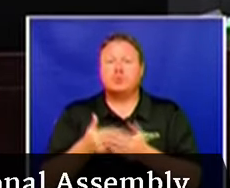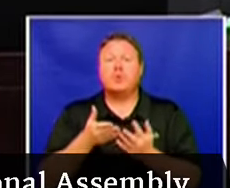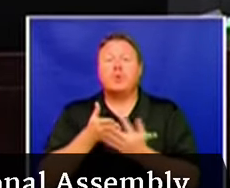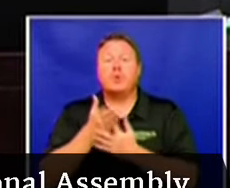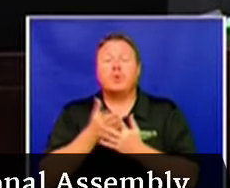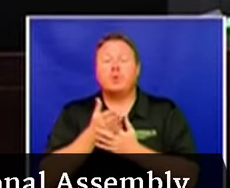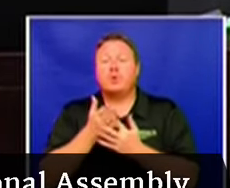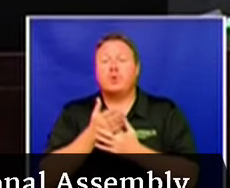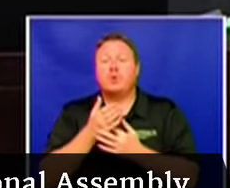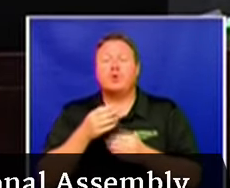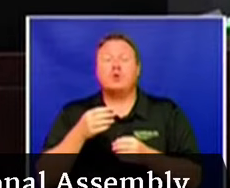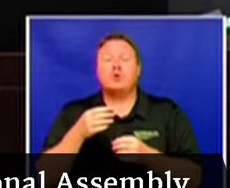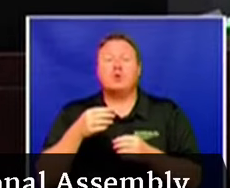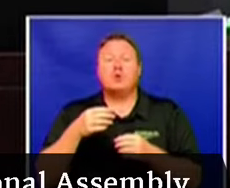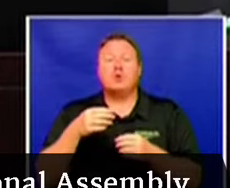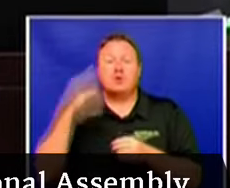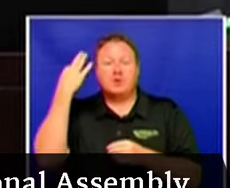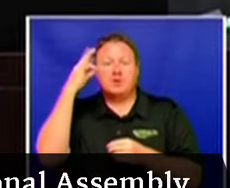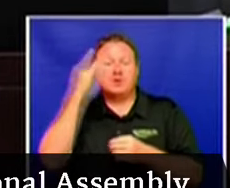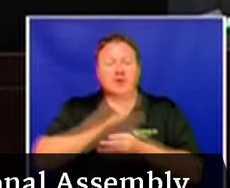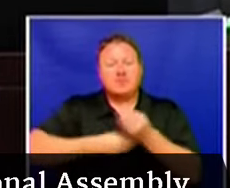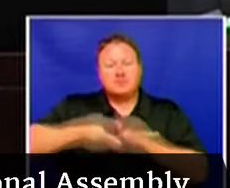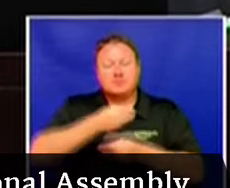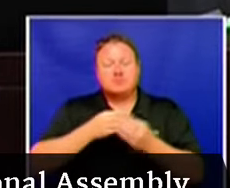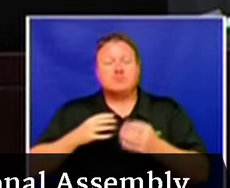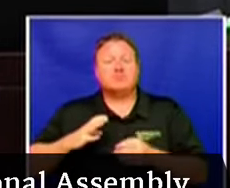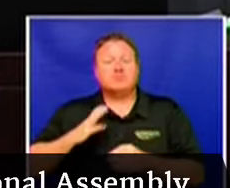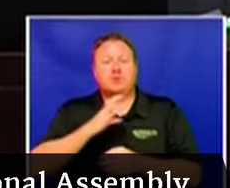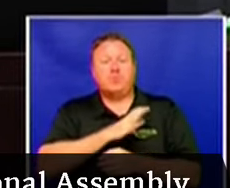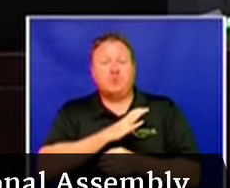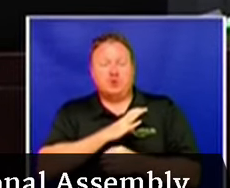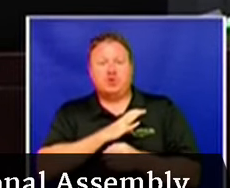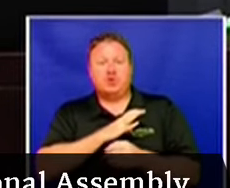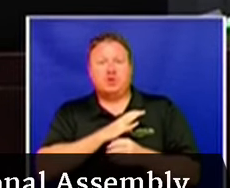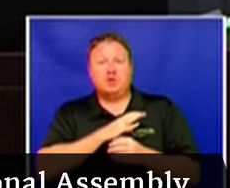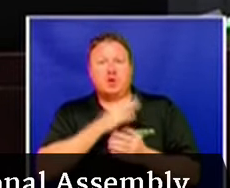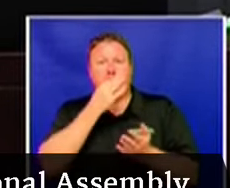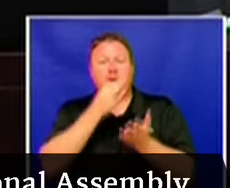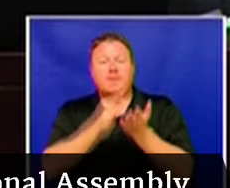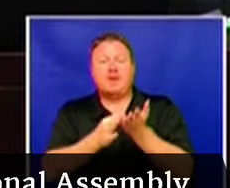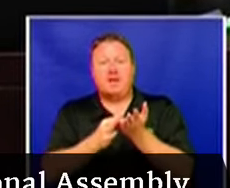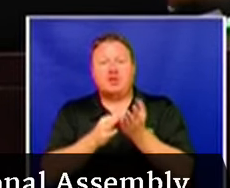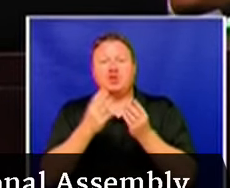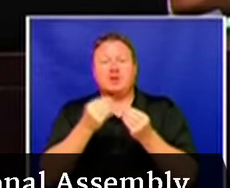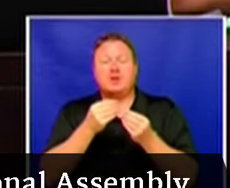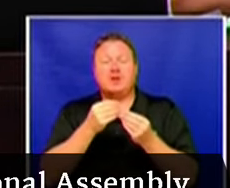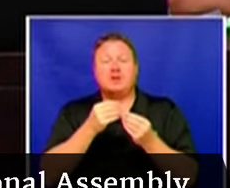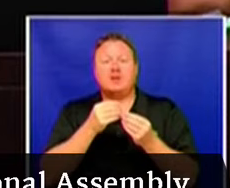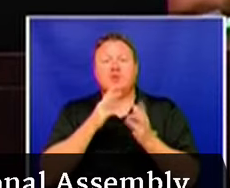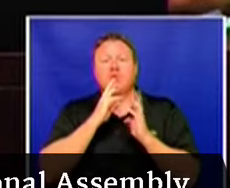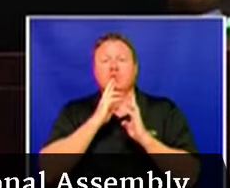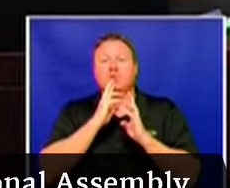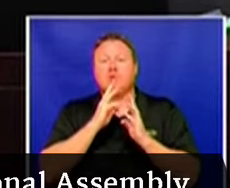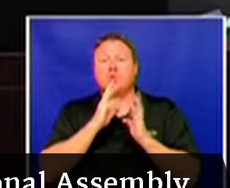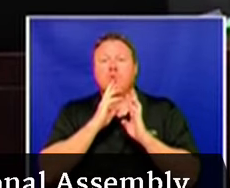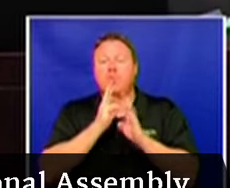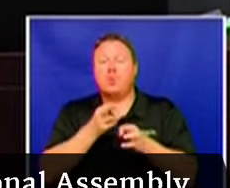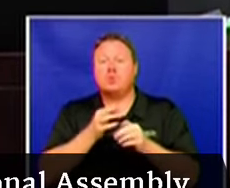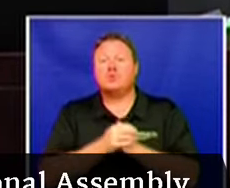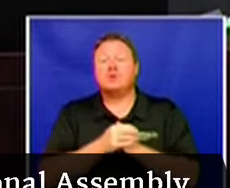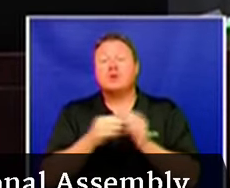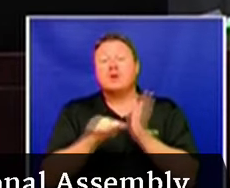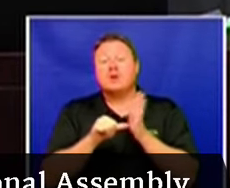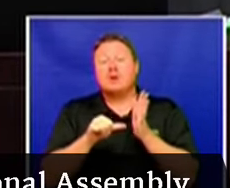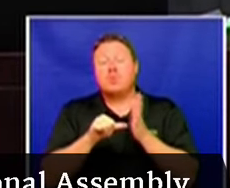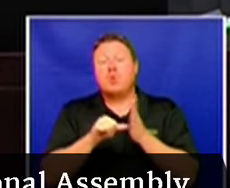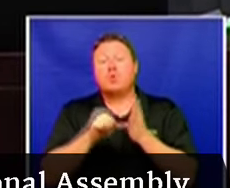Commission recommendations and findings. And you're touching on a very important aspect, which we